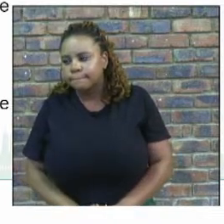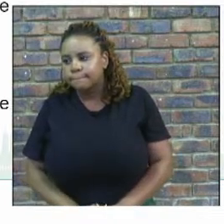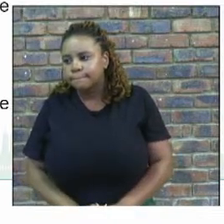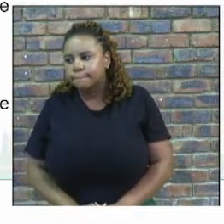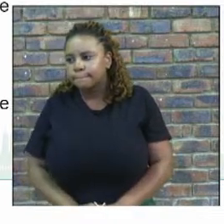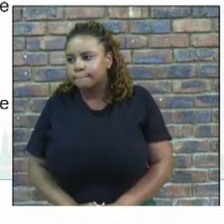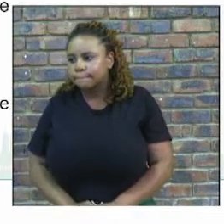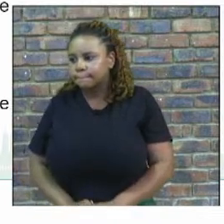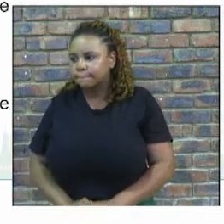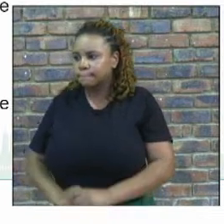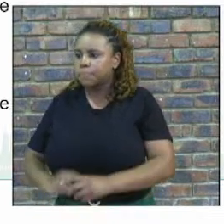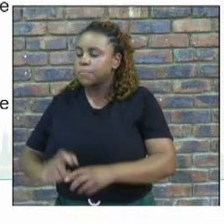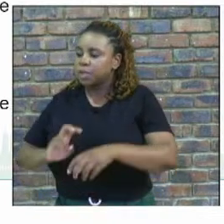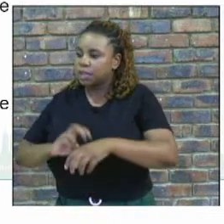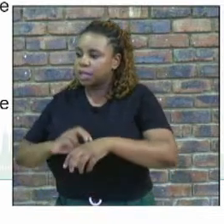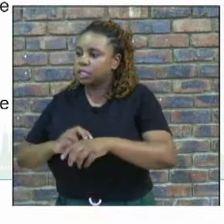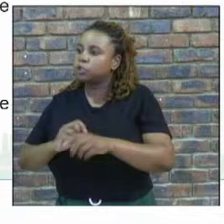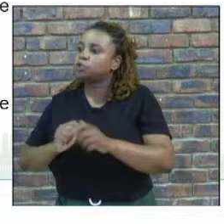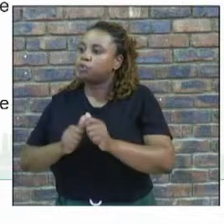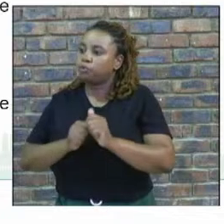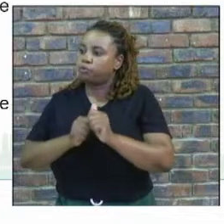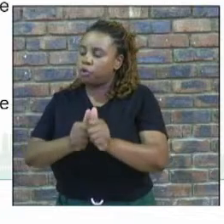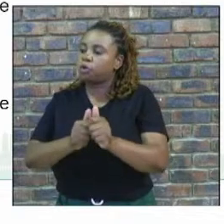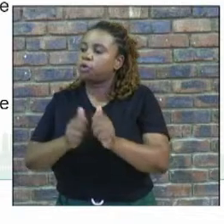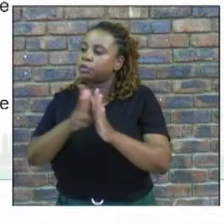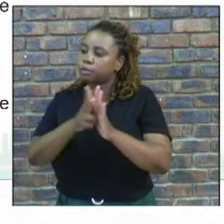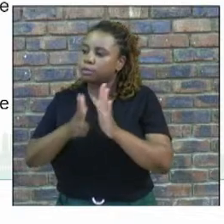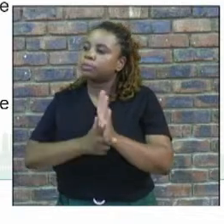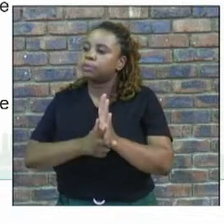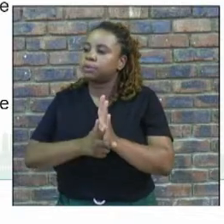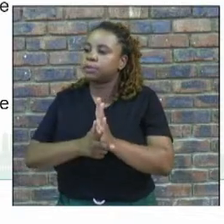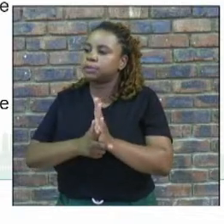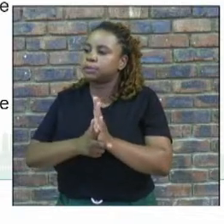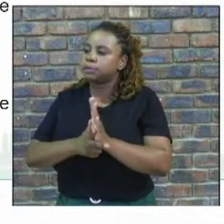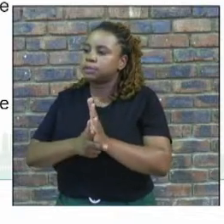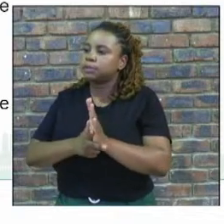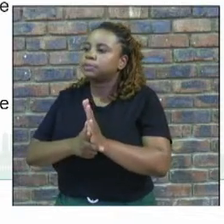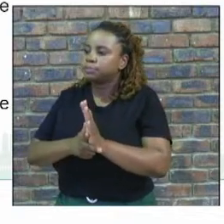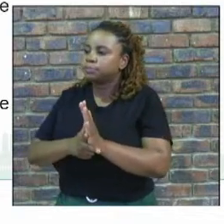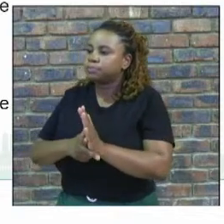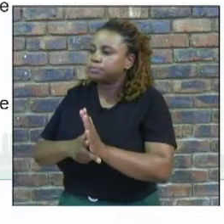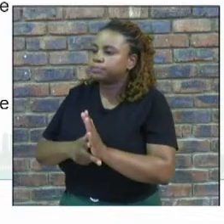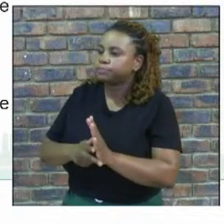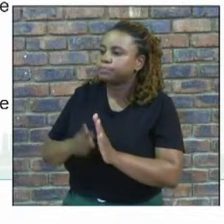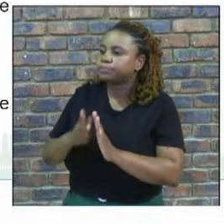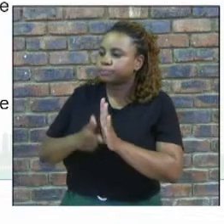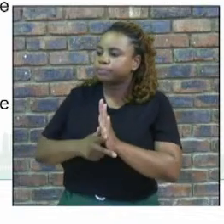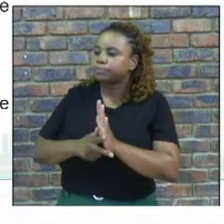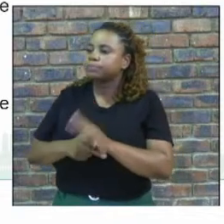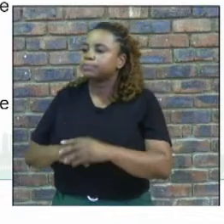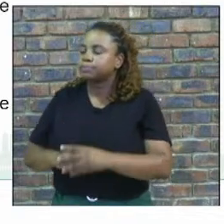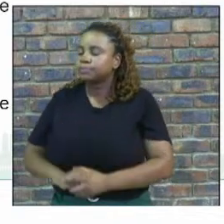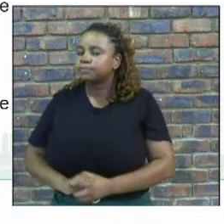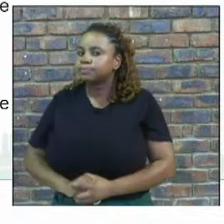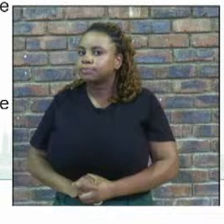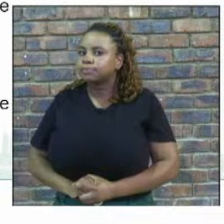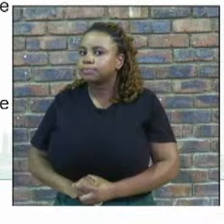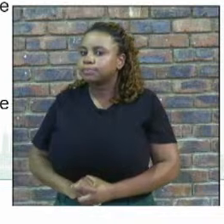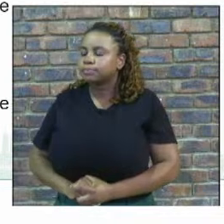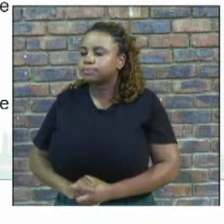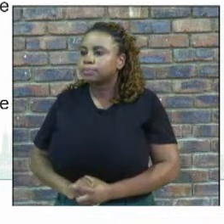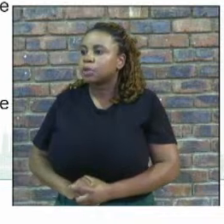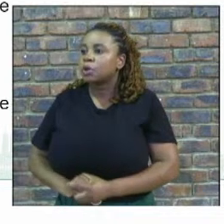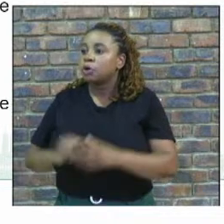Then I think lastly, we do have a schedule in our bill, which is